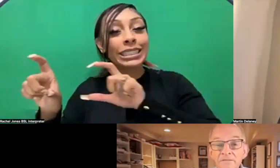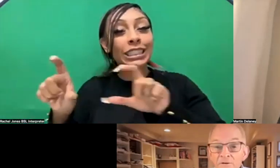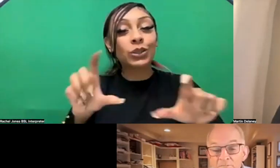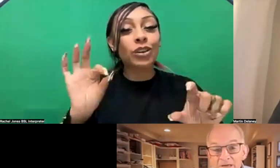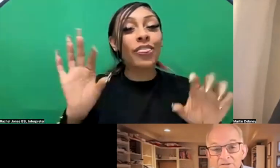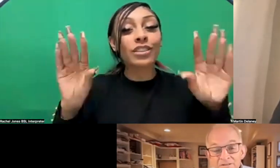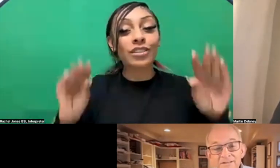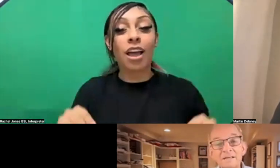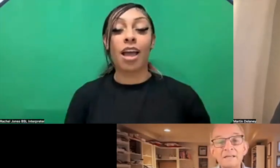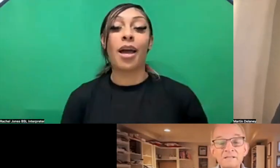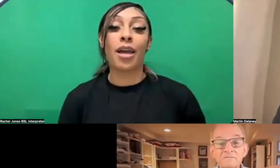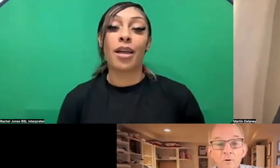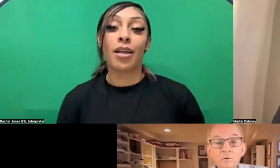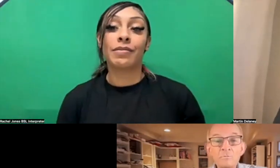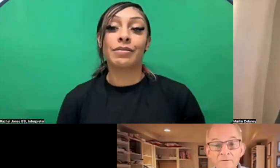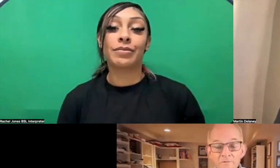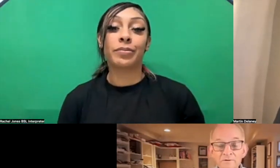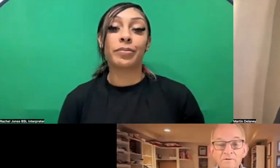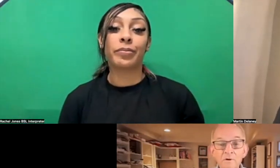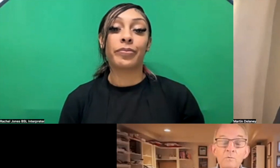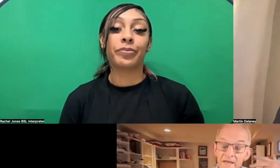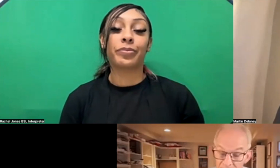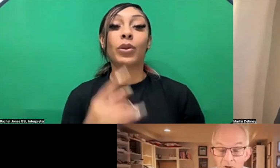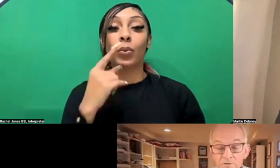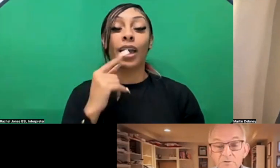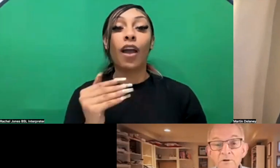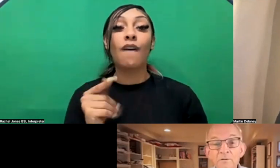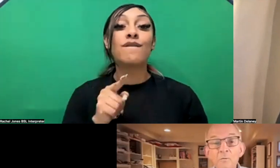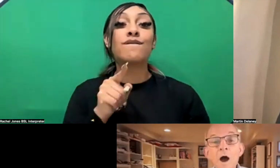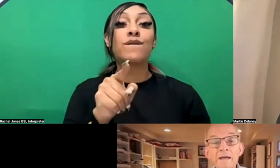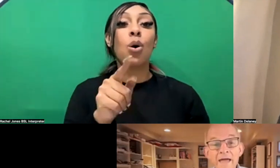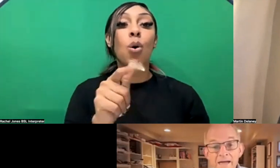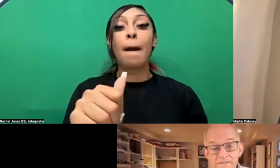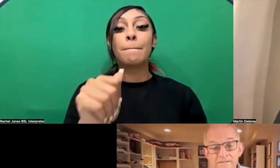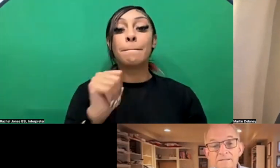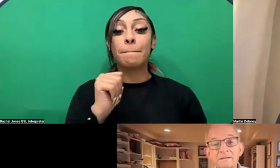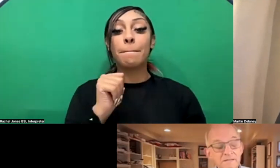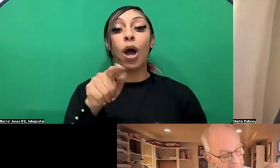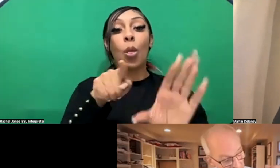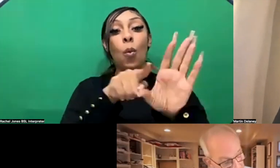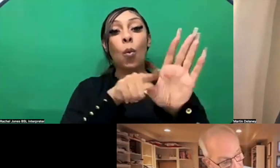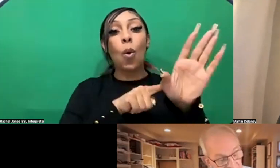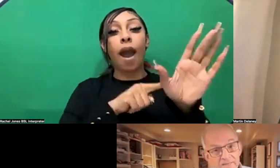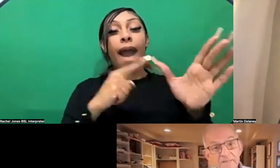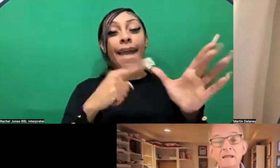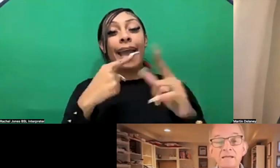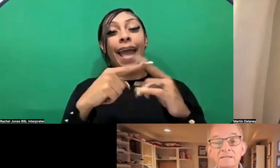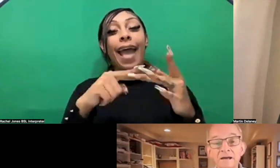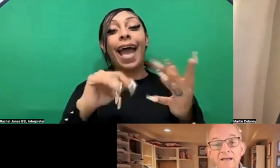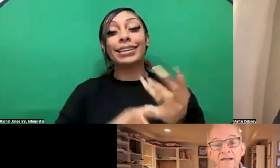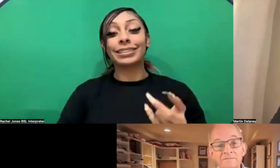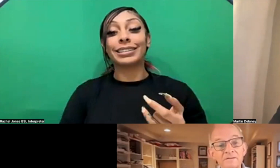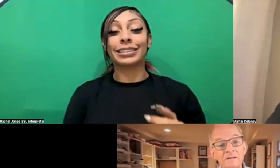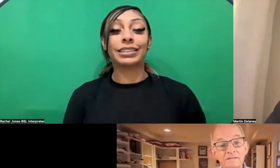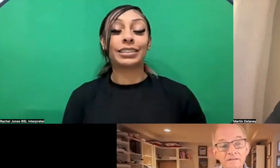And the third dimension is forward-backward, or what, as it's also called, the y-axis. And in this case,